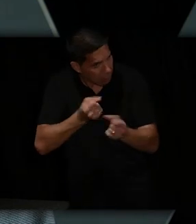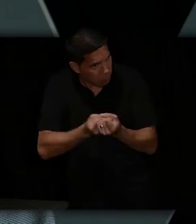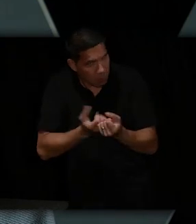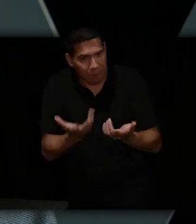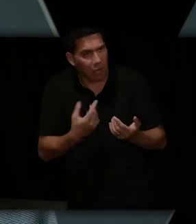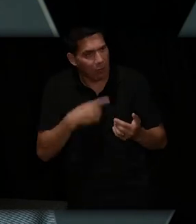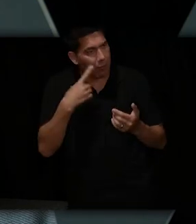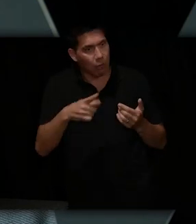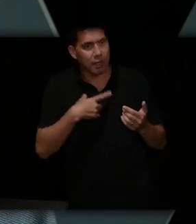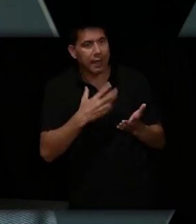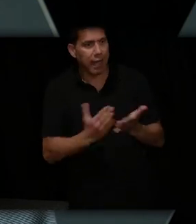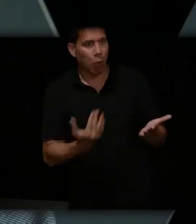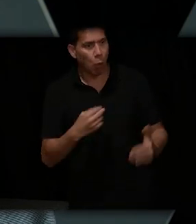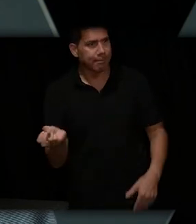paying the price now.